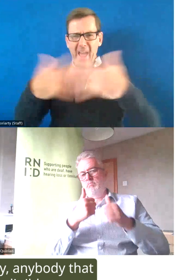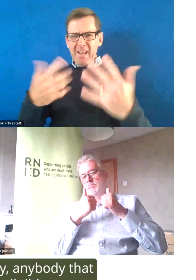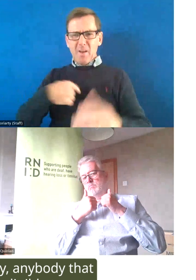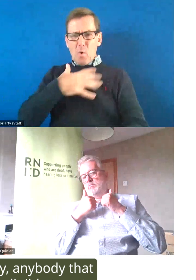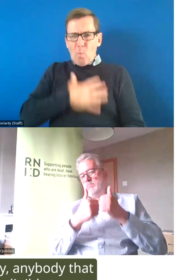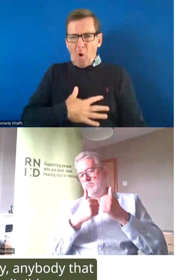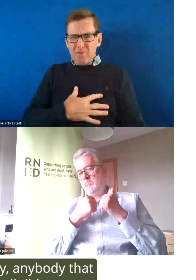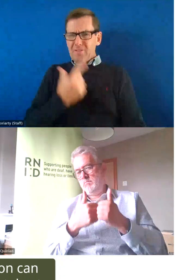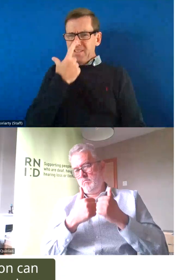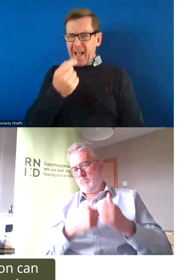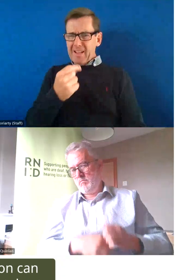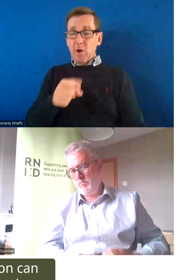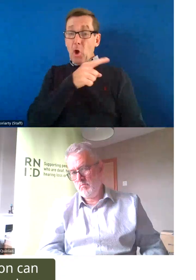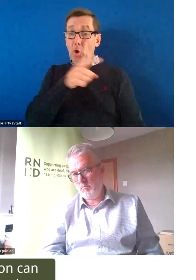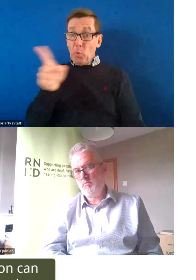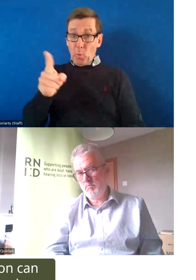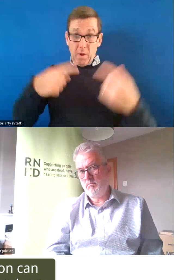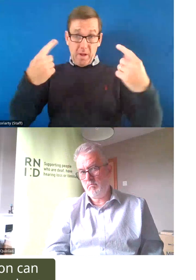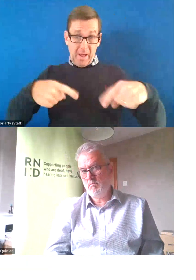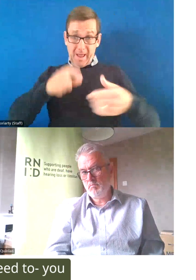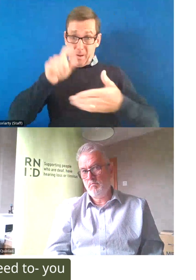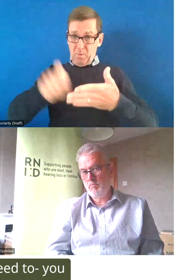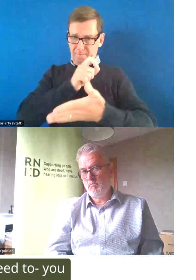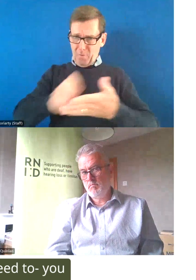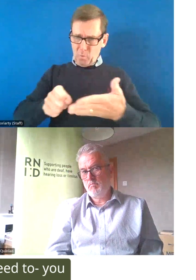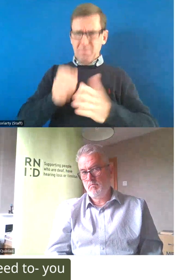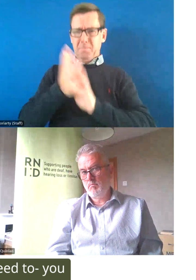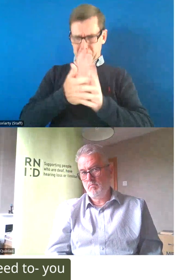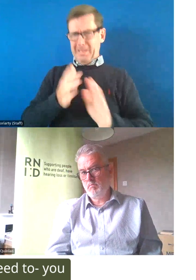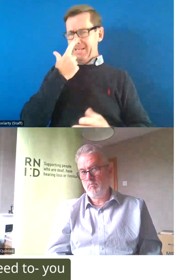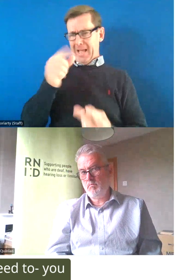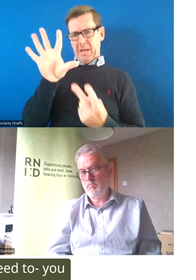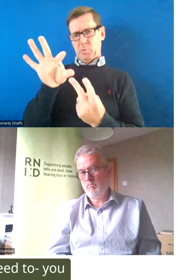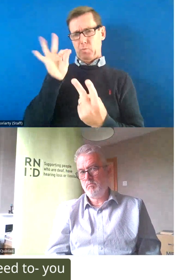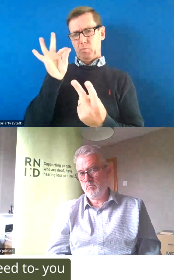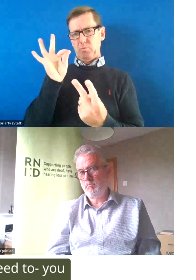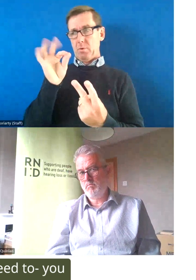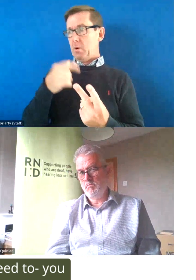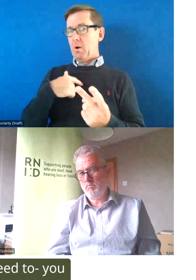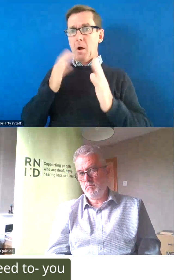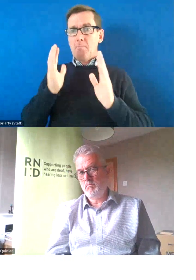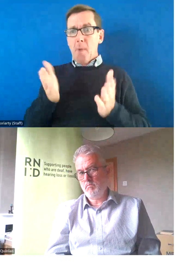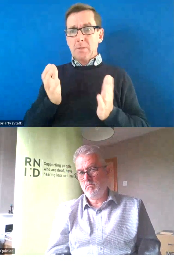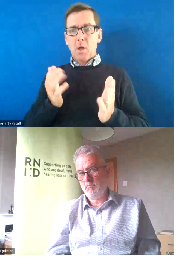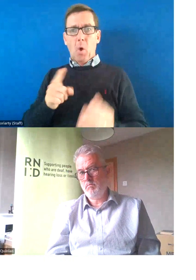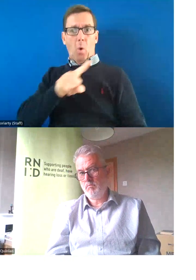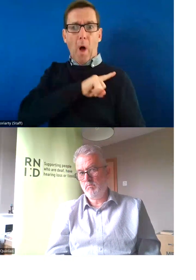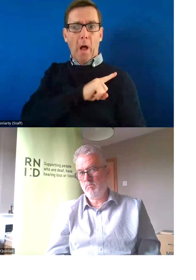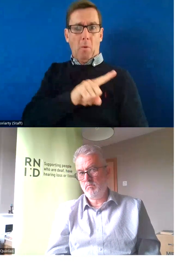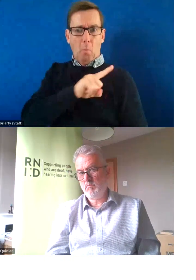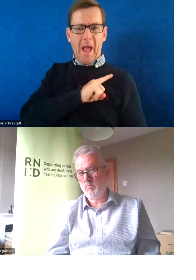that's eligible to vote in the election can apply for a postal vote. And you don't need to give a reason.